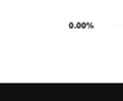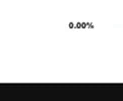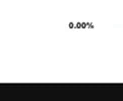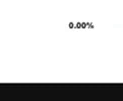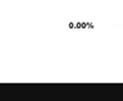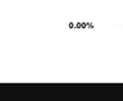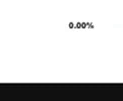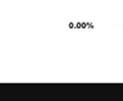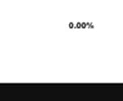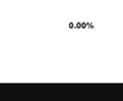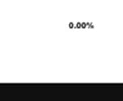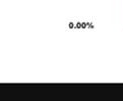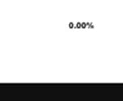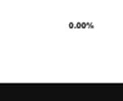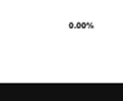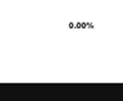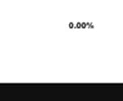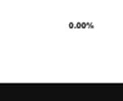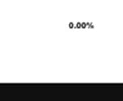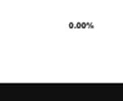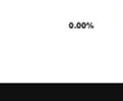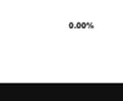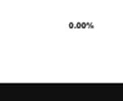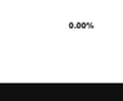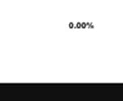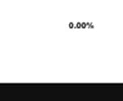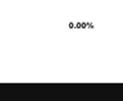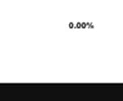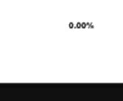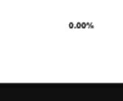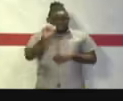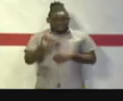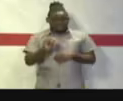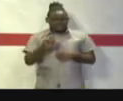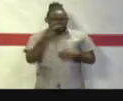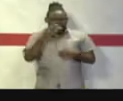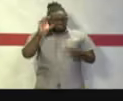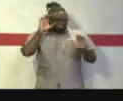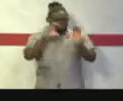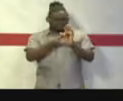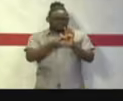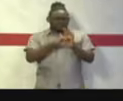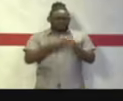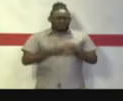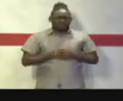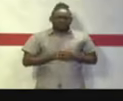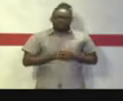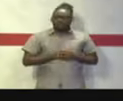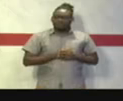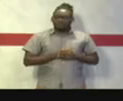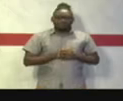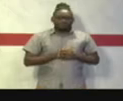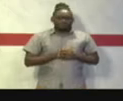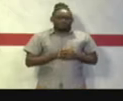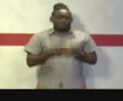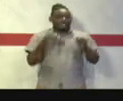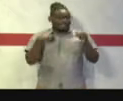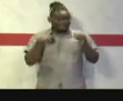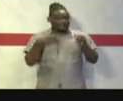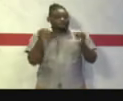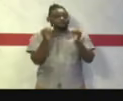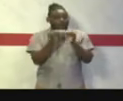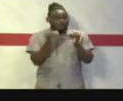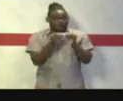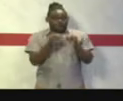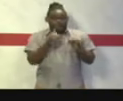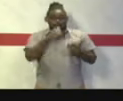17.22%. I believe that is the last slide. Oh, so there's one other slide with the male-female